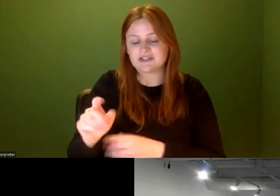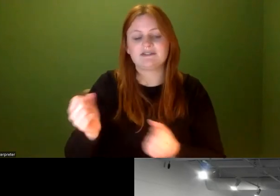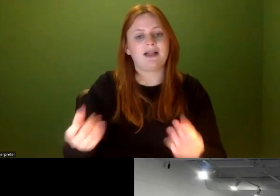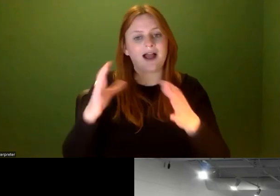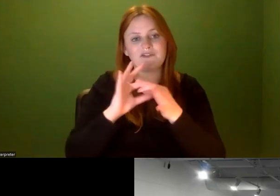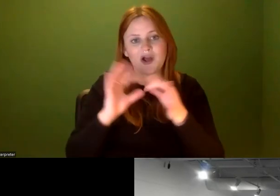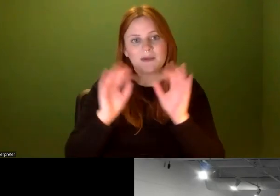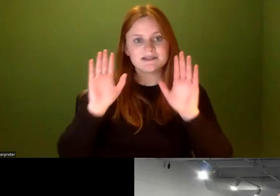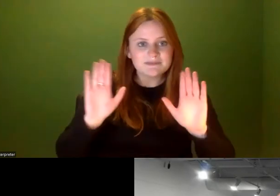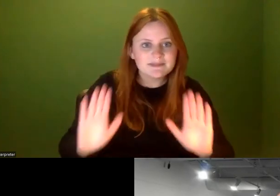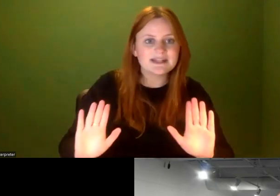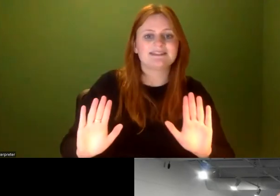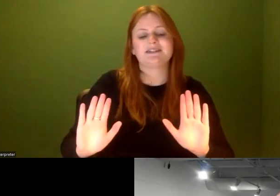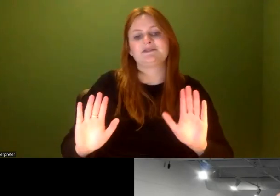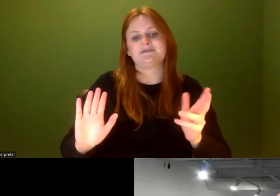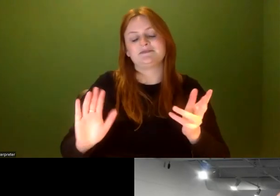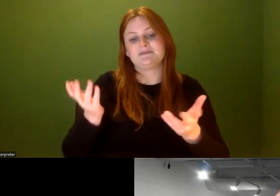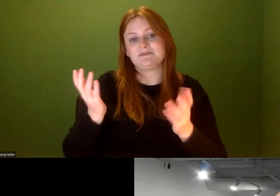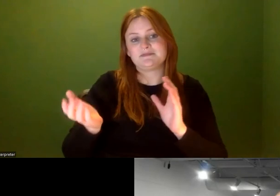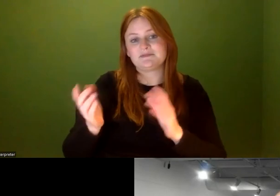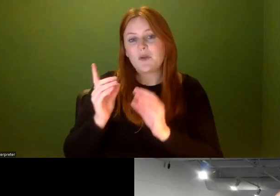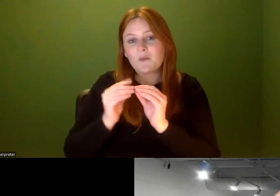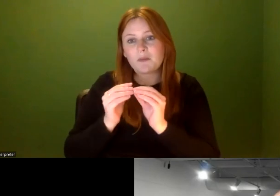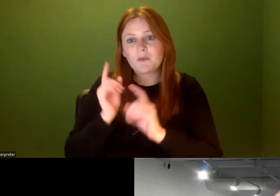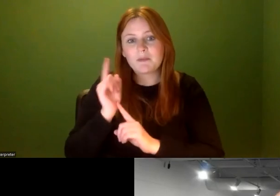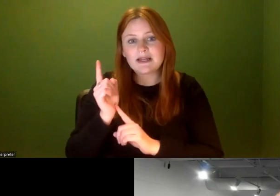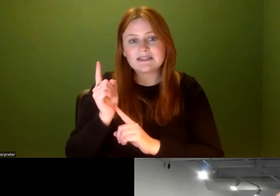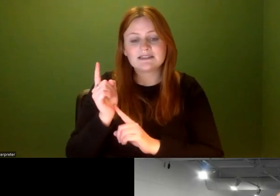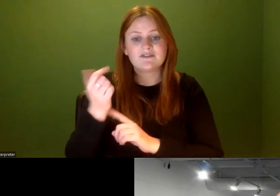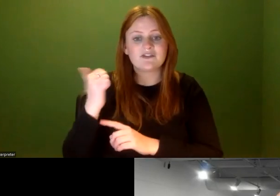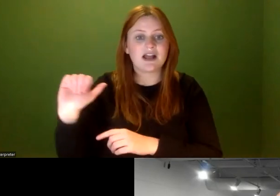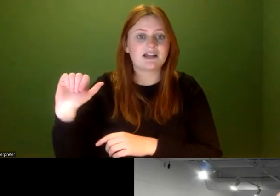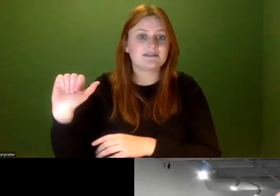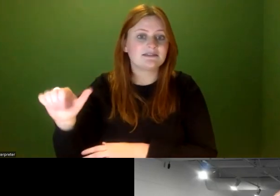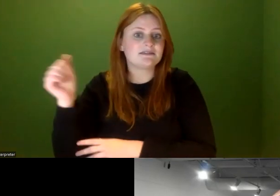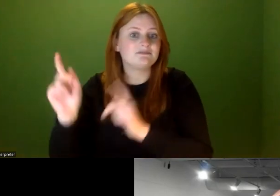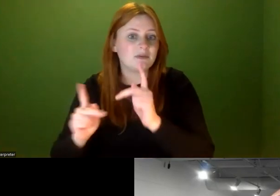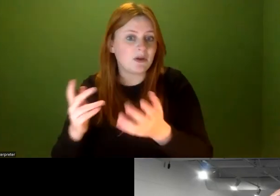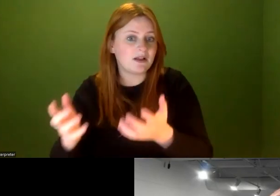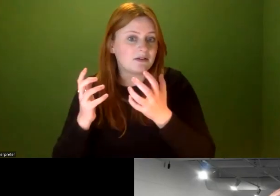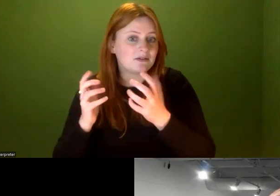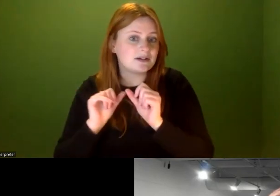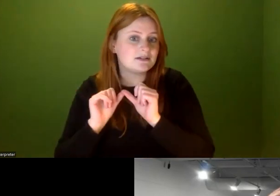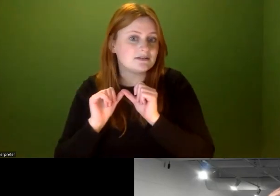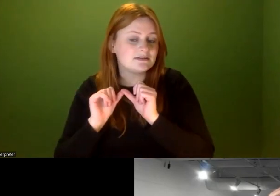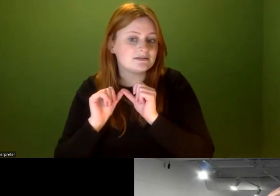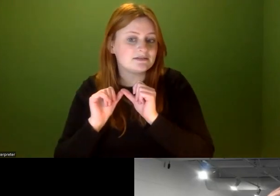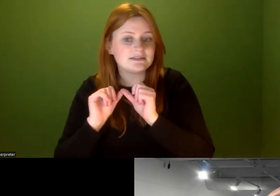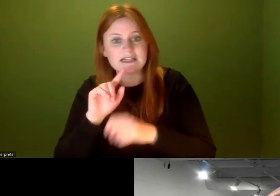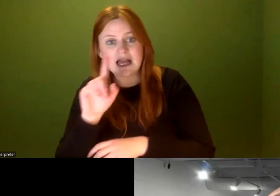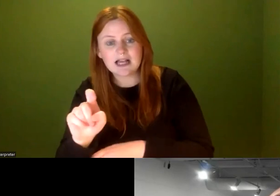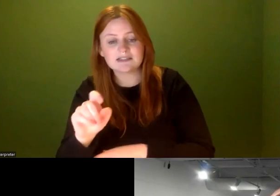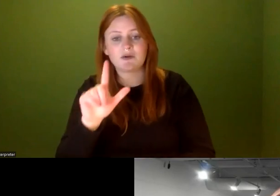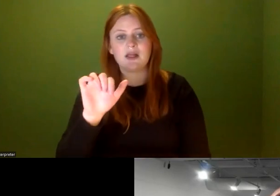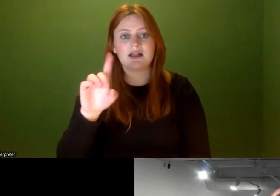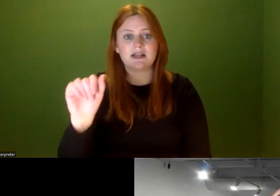through the chat as well. Maybe I'll give one more minute for anyone else who wants to pose a question, but I'll read through the chat comments. So Linda Mullen